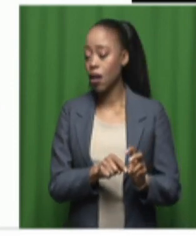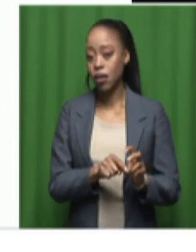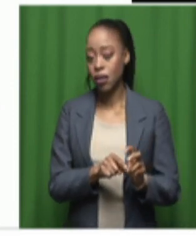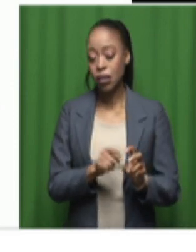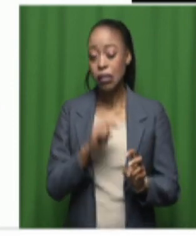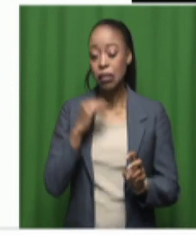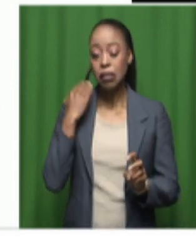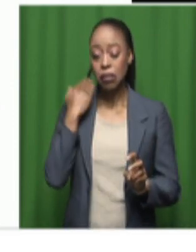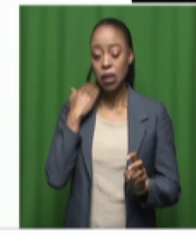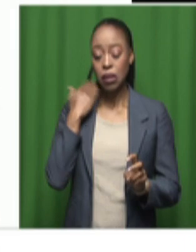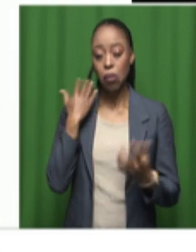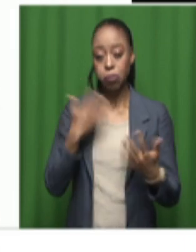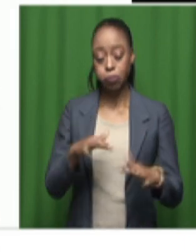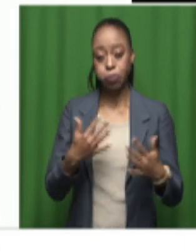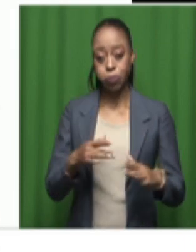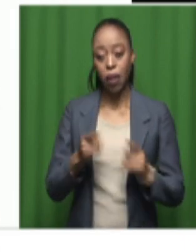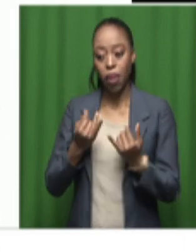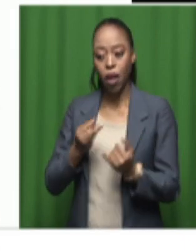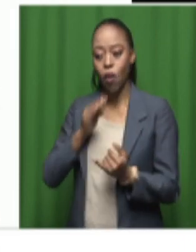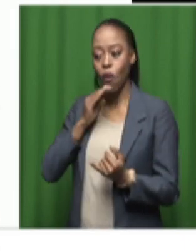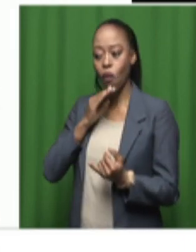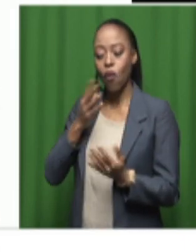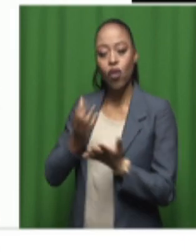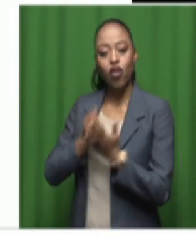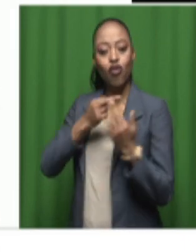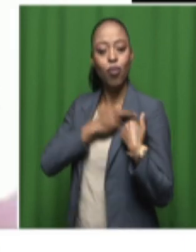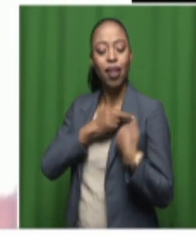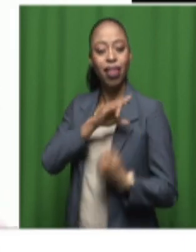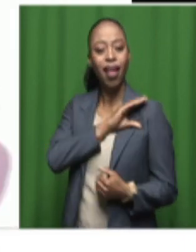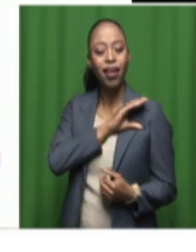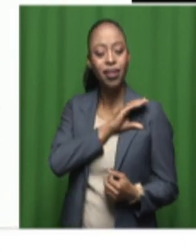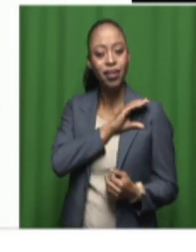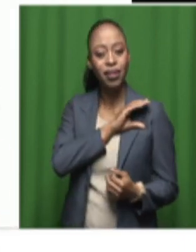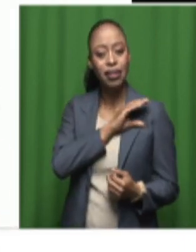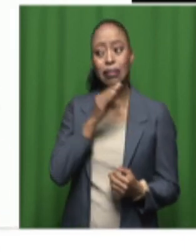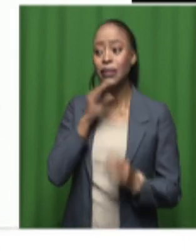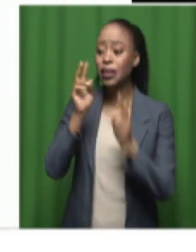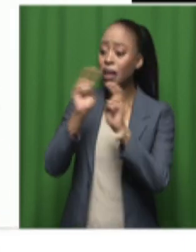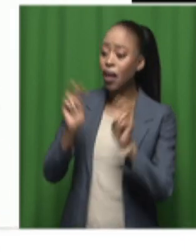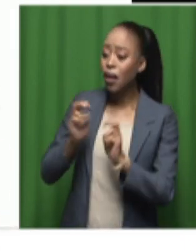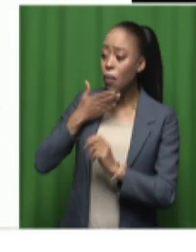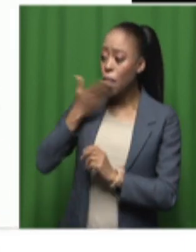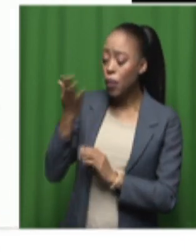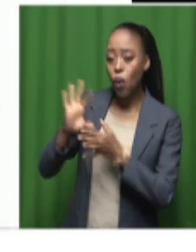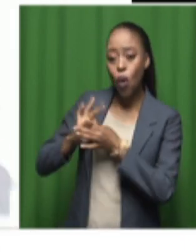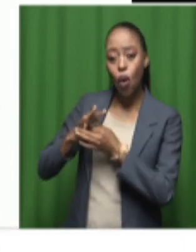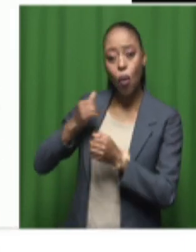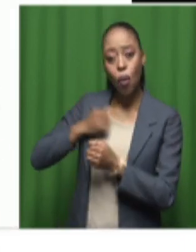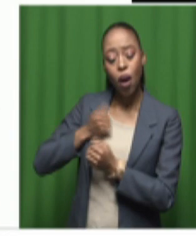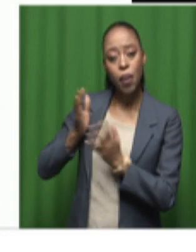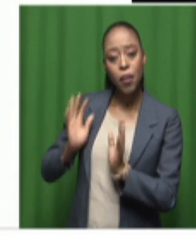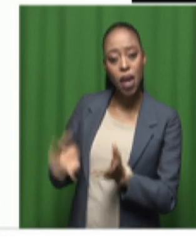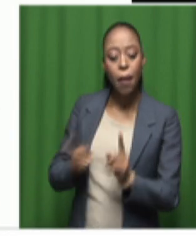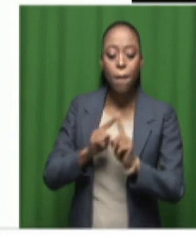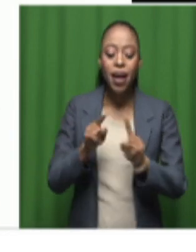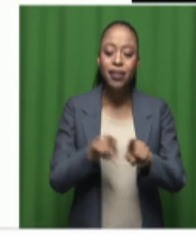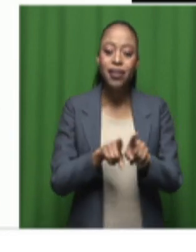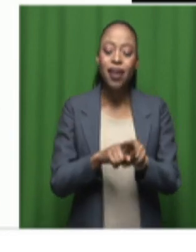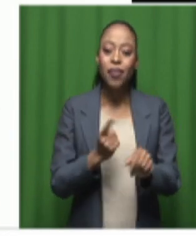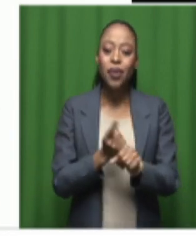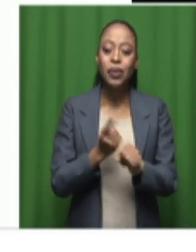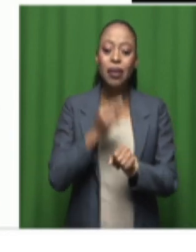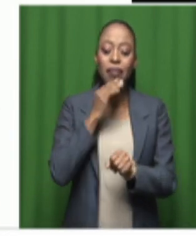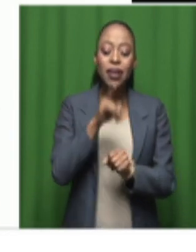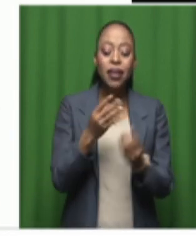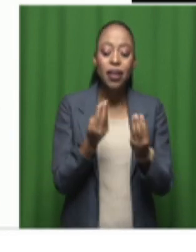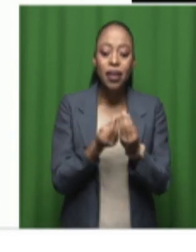costing the South African consumer not only the fact that we don't have electricity in our homes, but it's actually